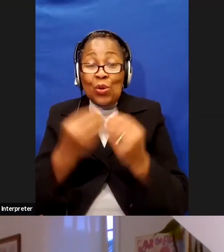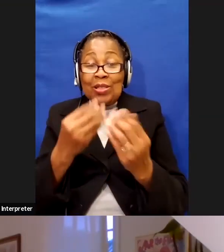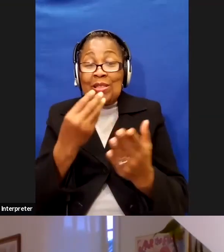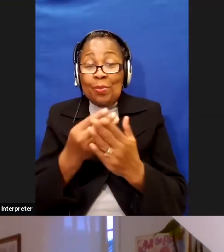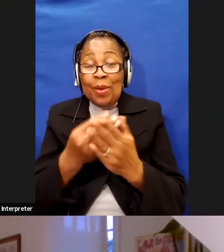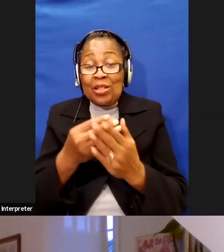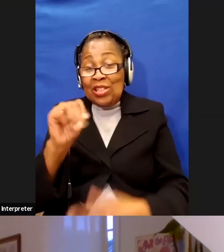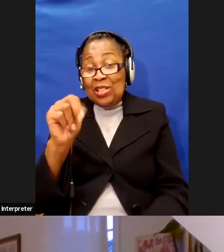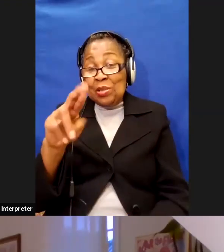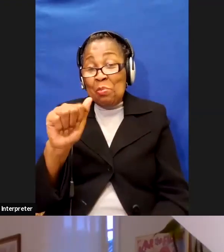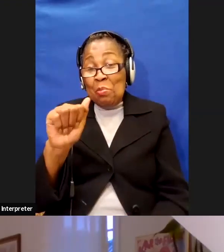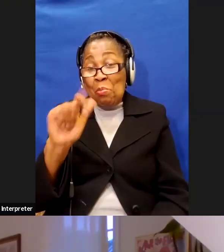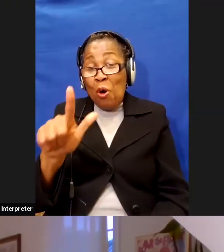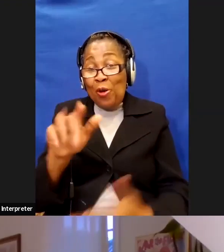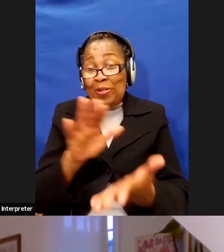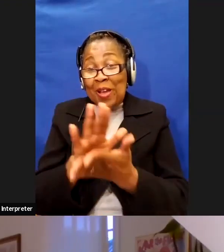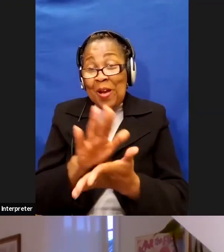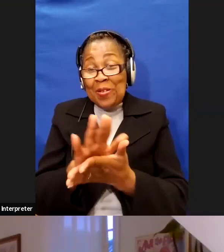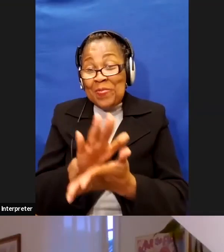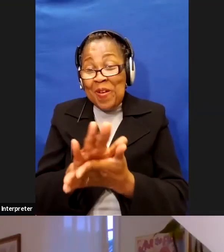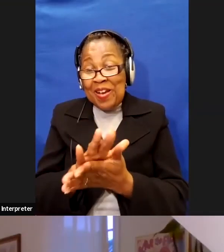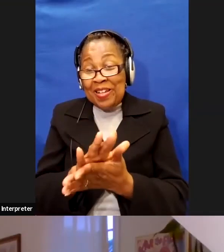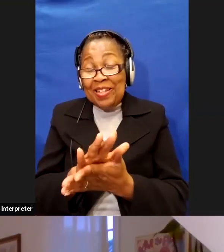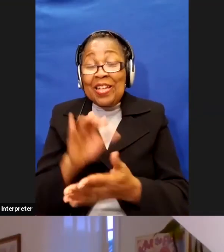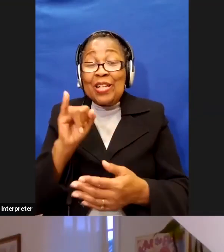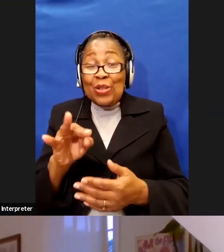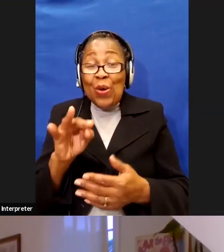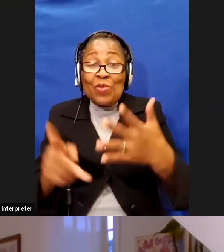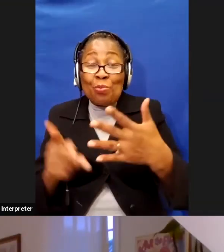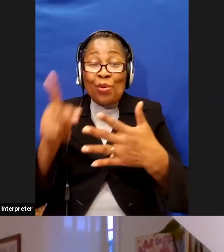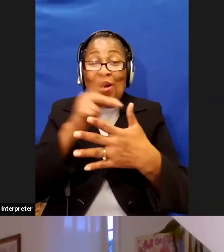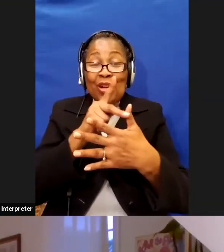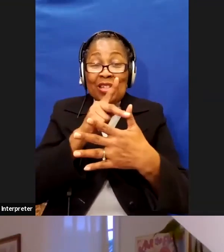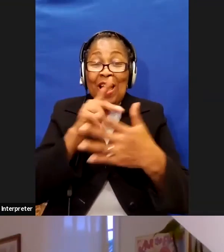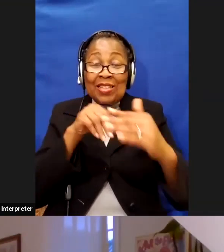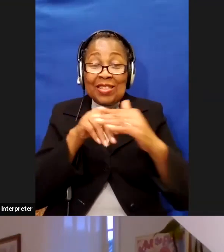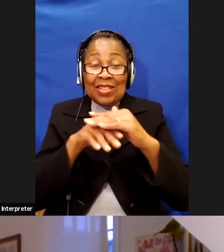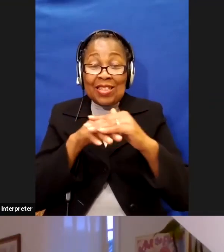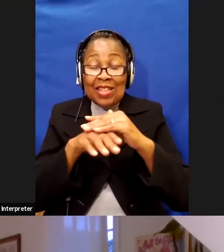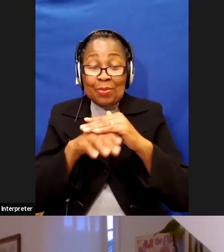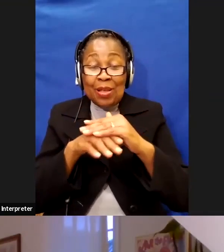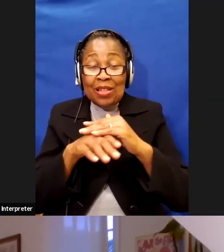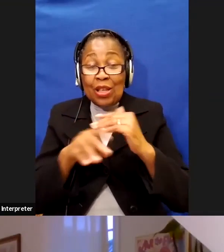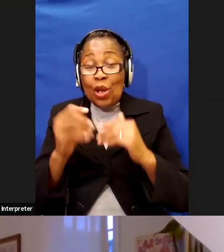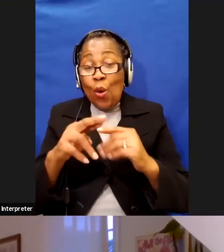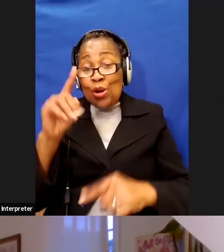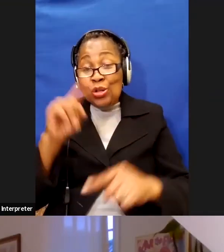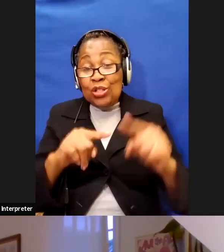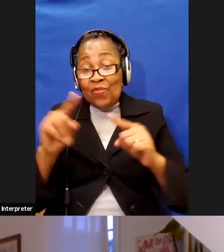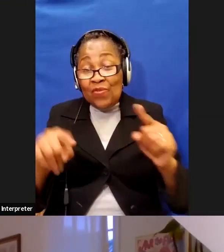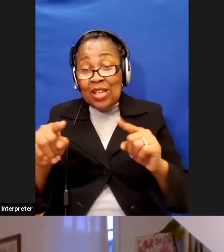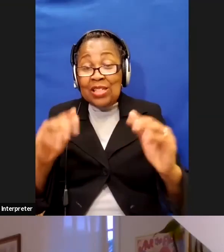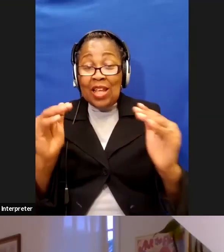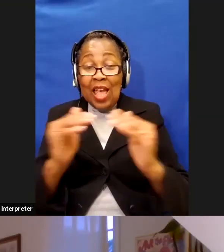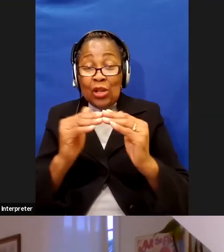document. And so it's like, if you do prioritize accessibility or your diversity, equity, inclusion